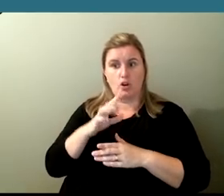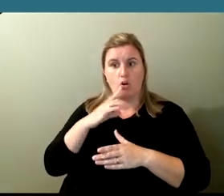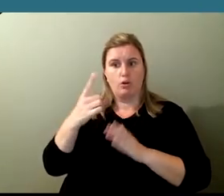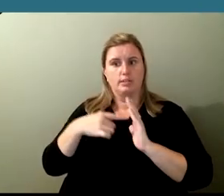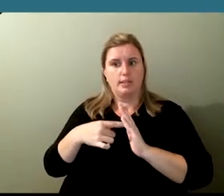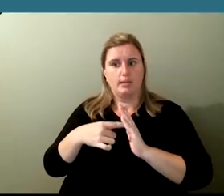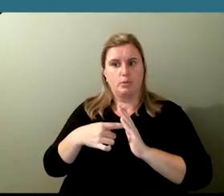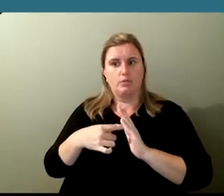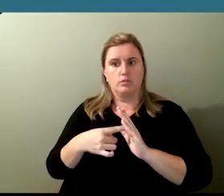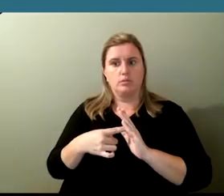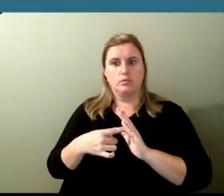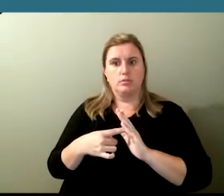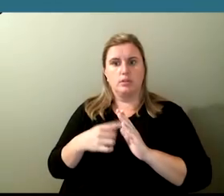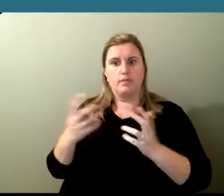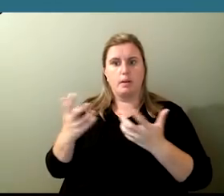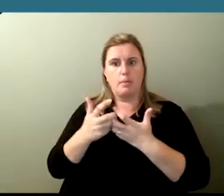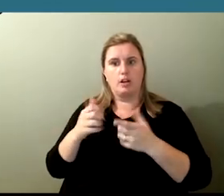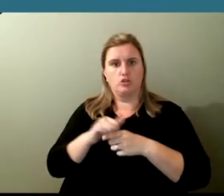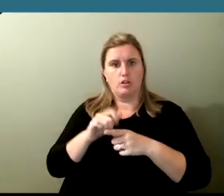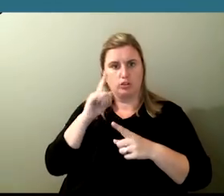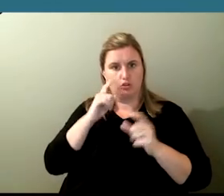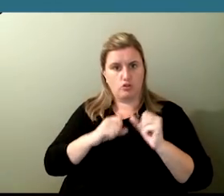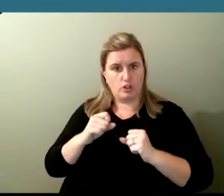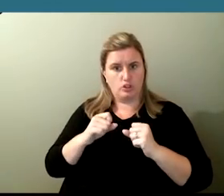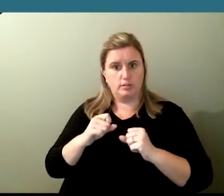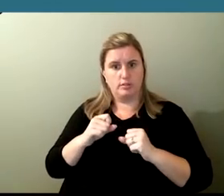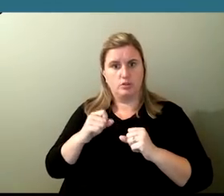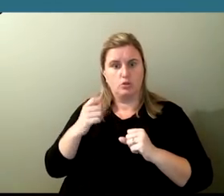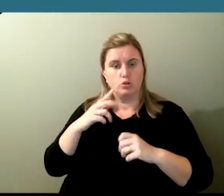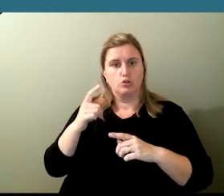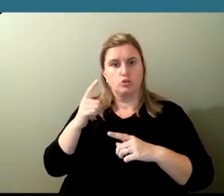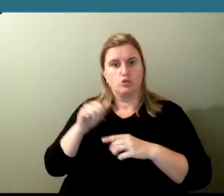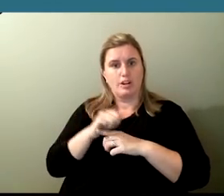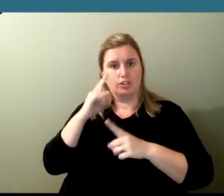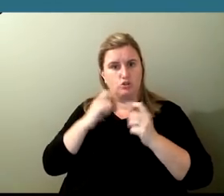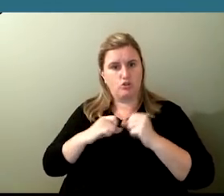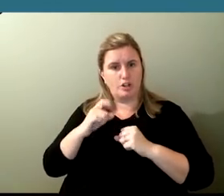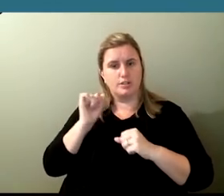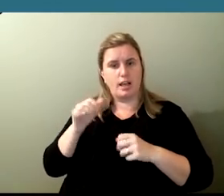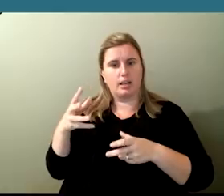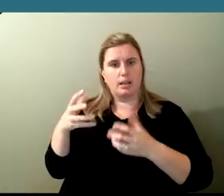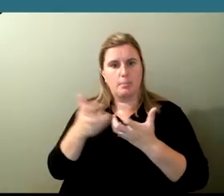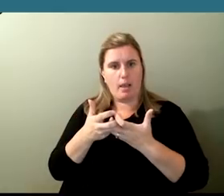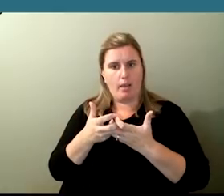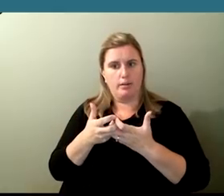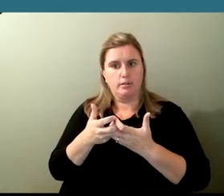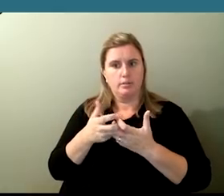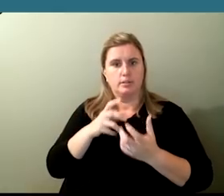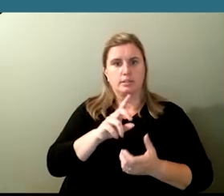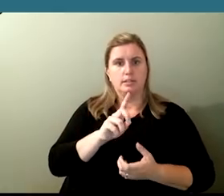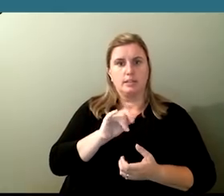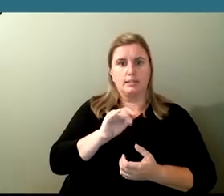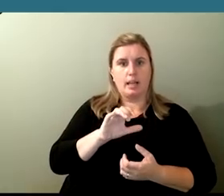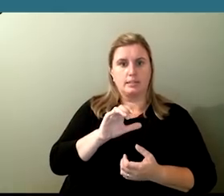of combined training strategies or training strategies that combine didactic training